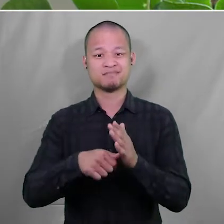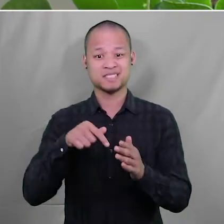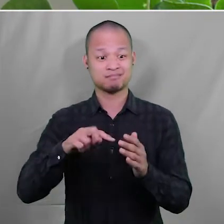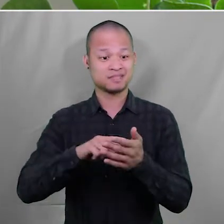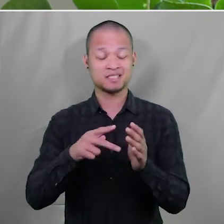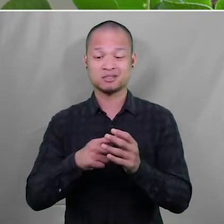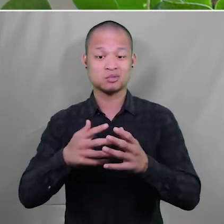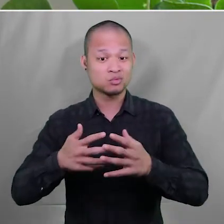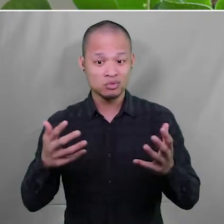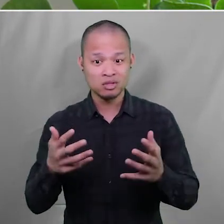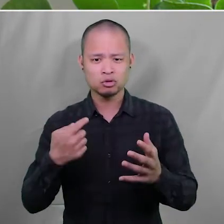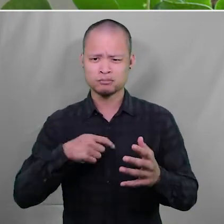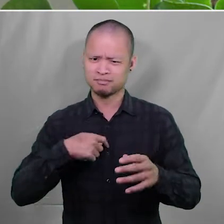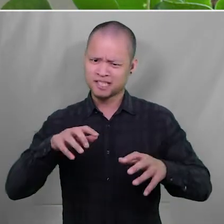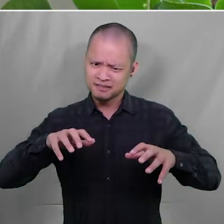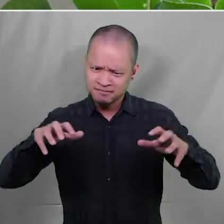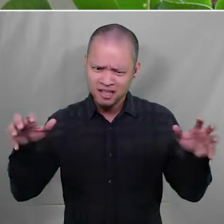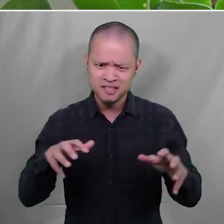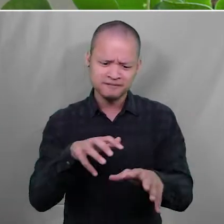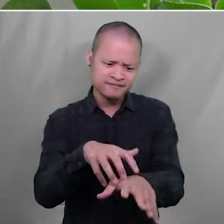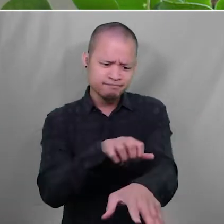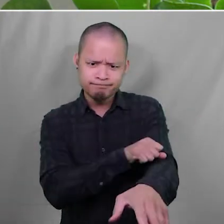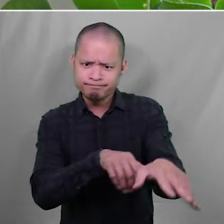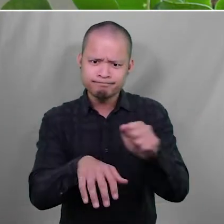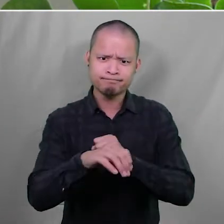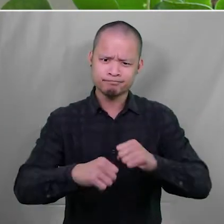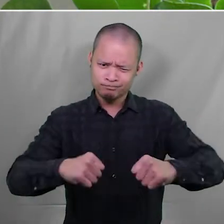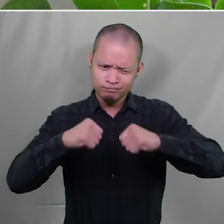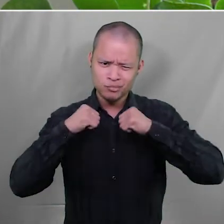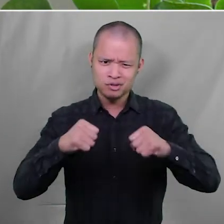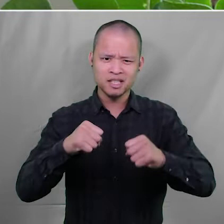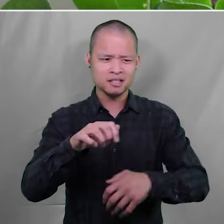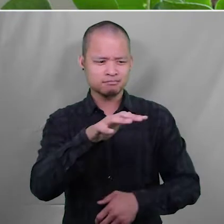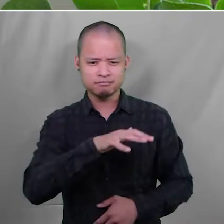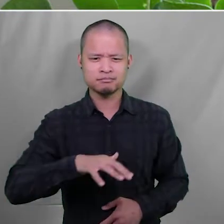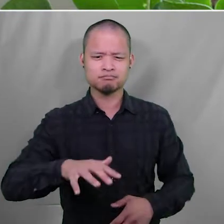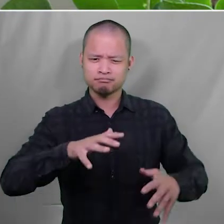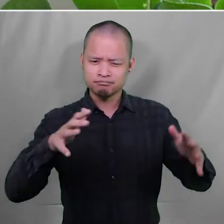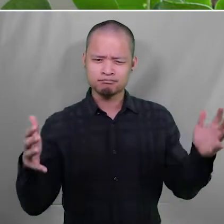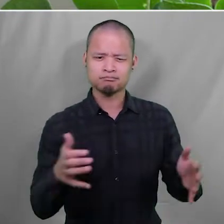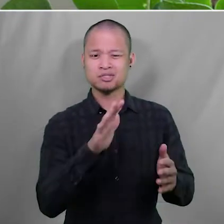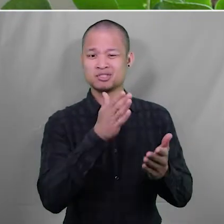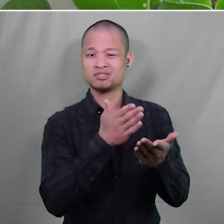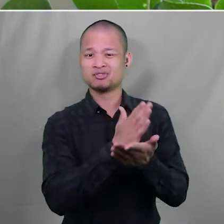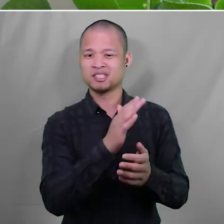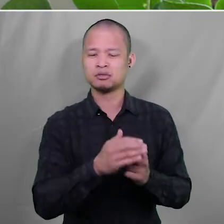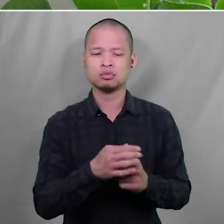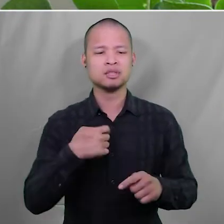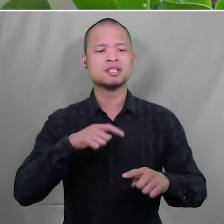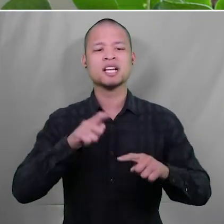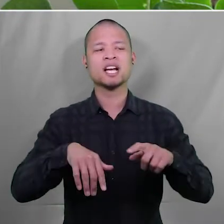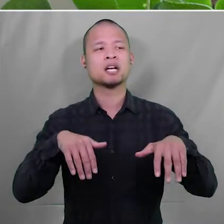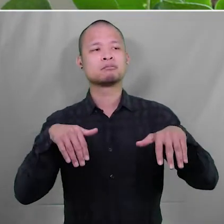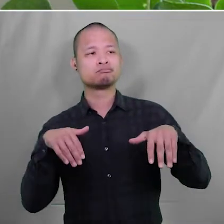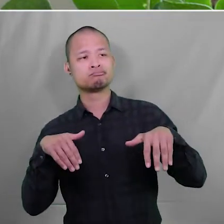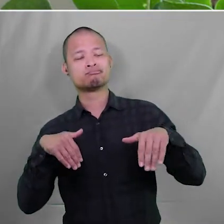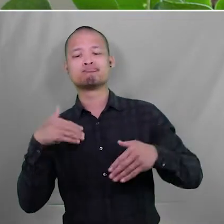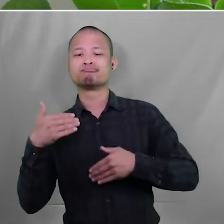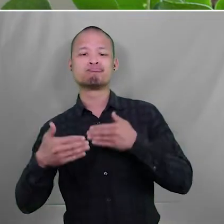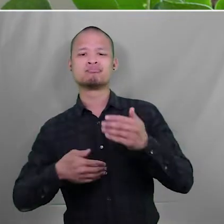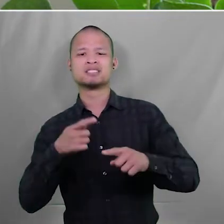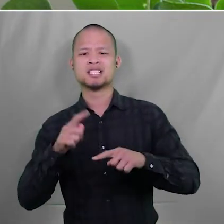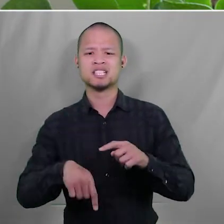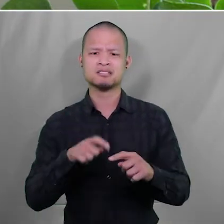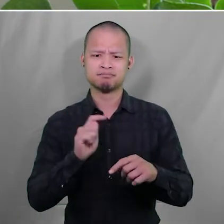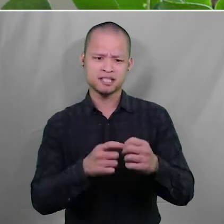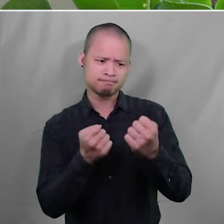that we must actively and proactively protect and promote people's rights. We cannot sit back, our support must